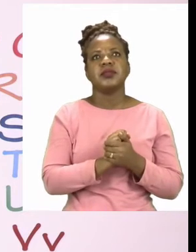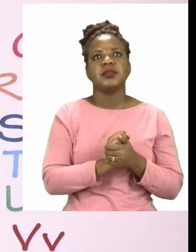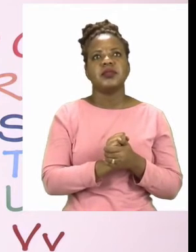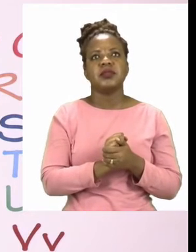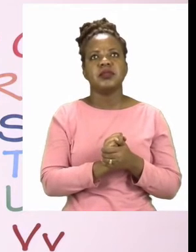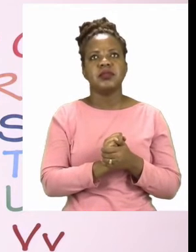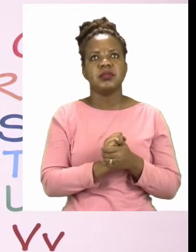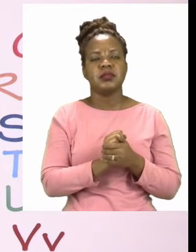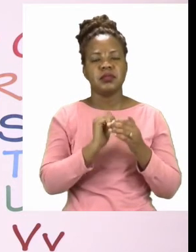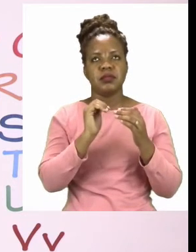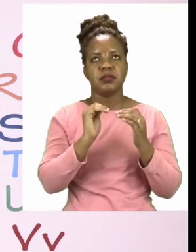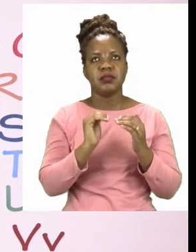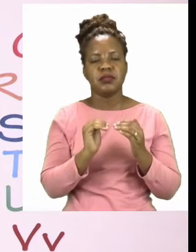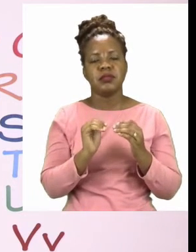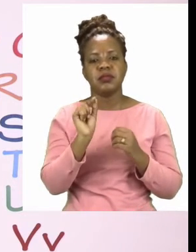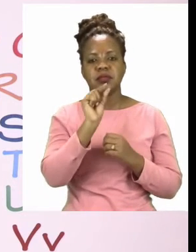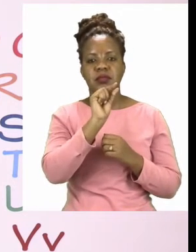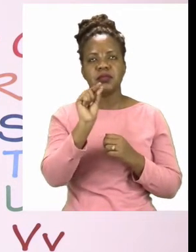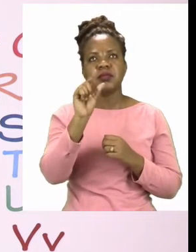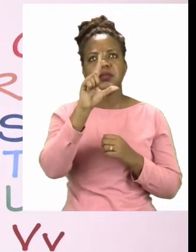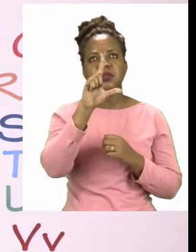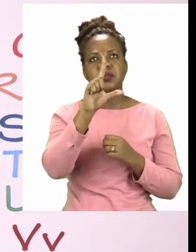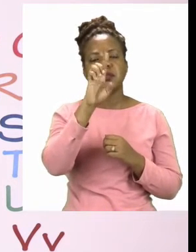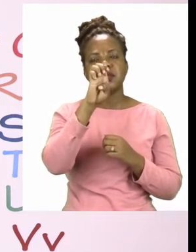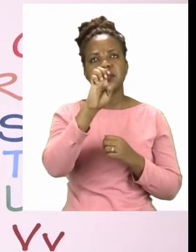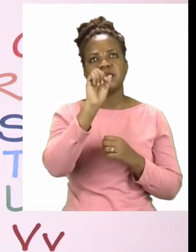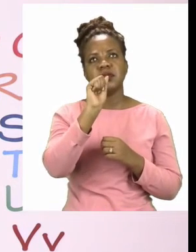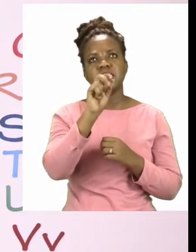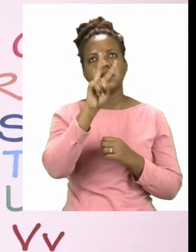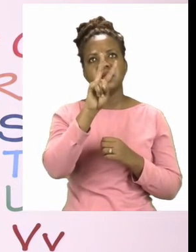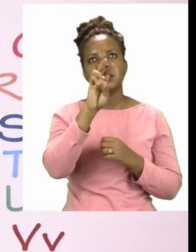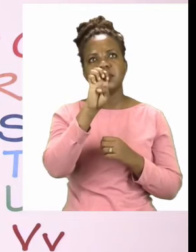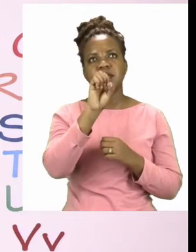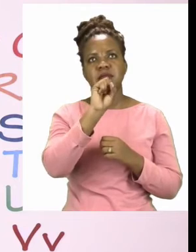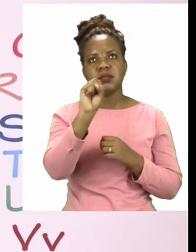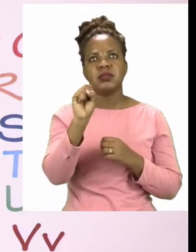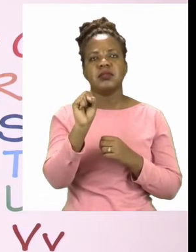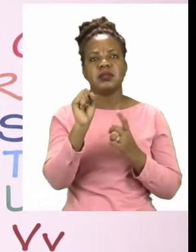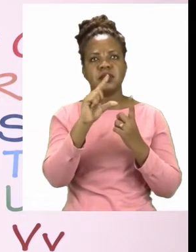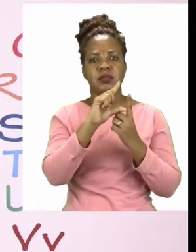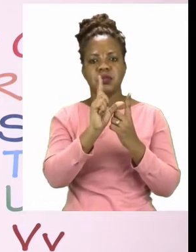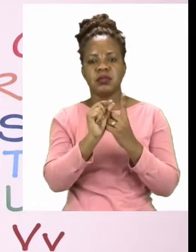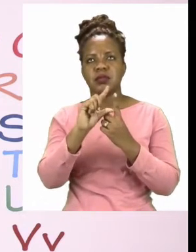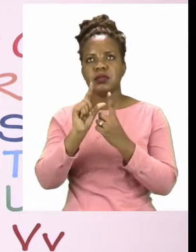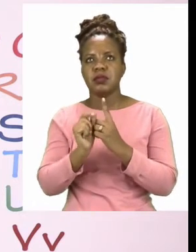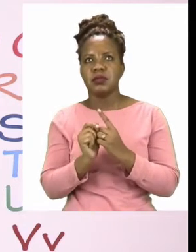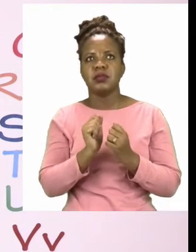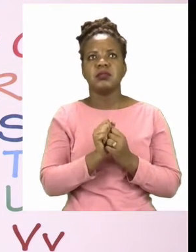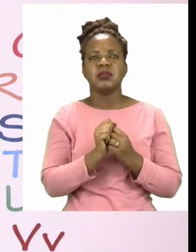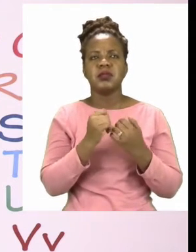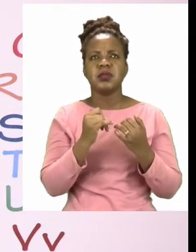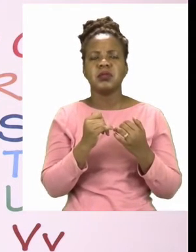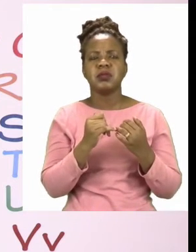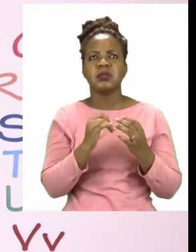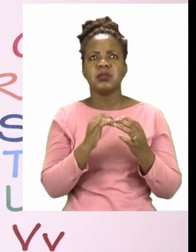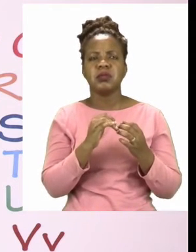word leaves. So when we started, we were looking down. But this